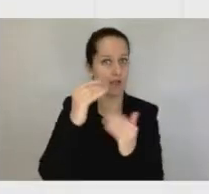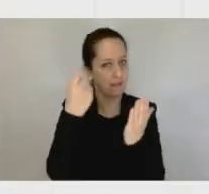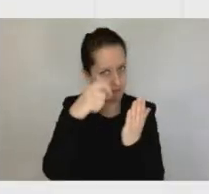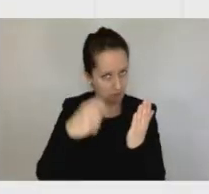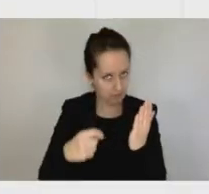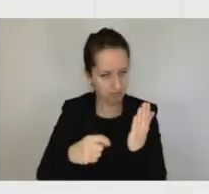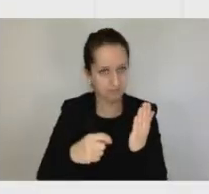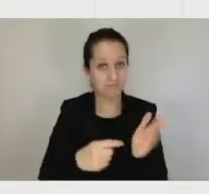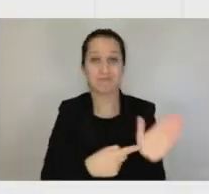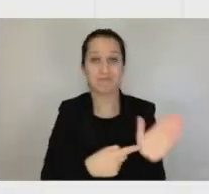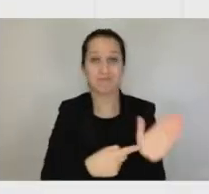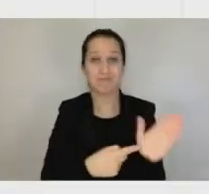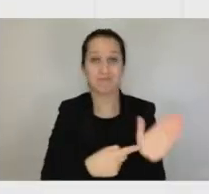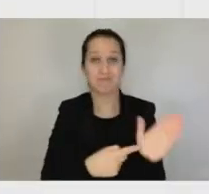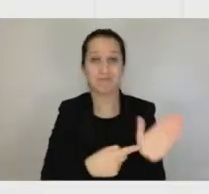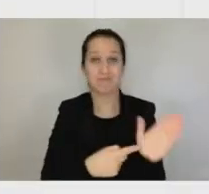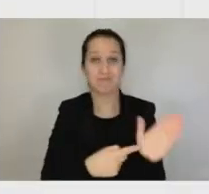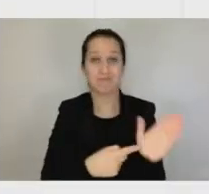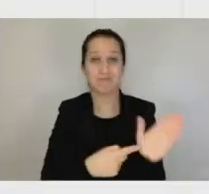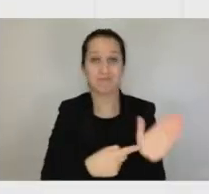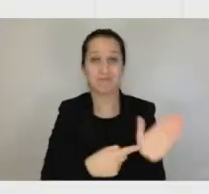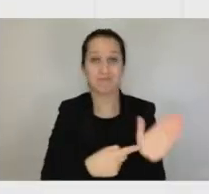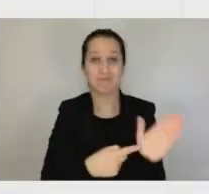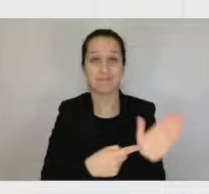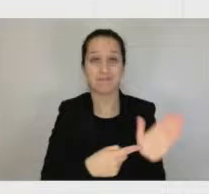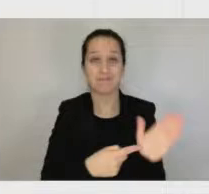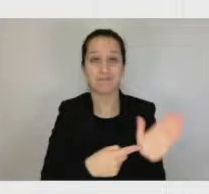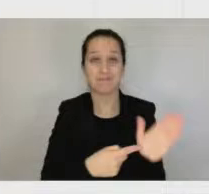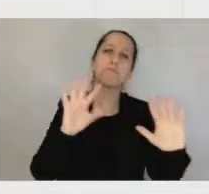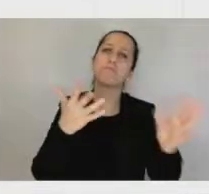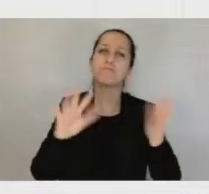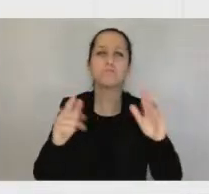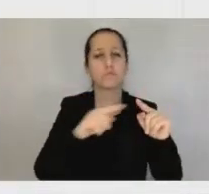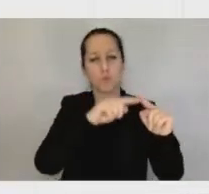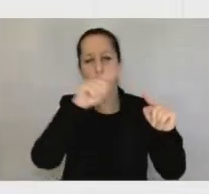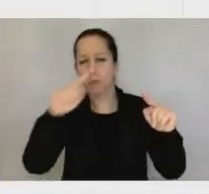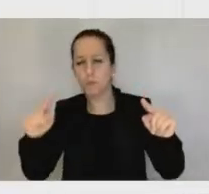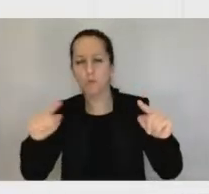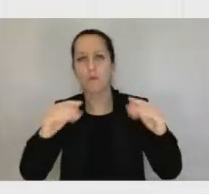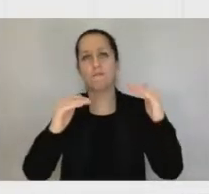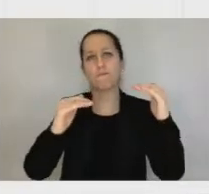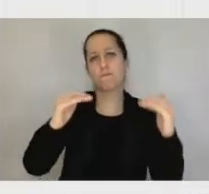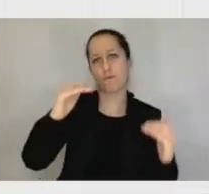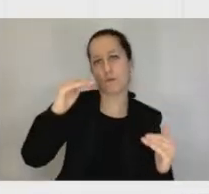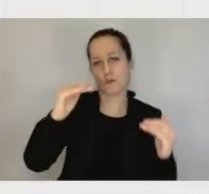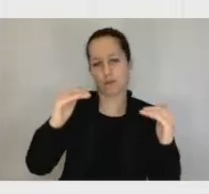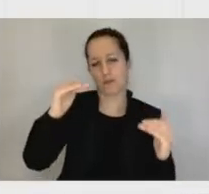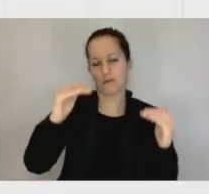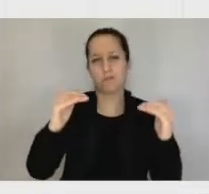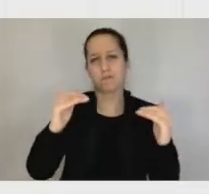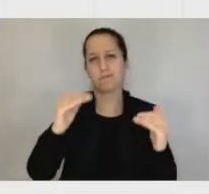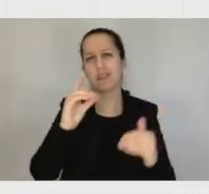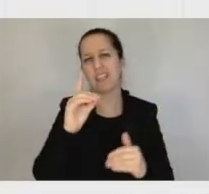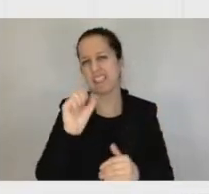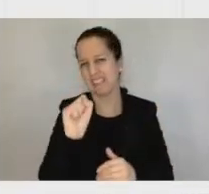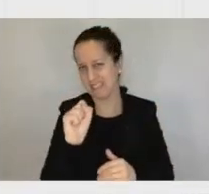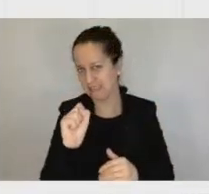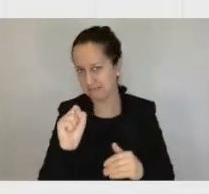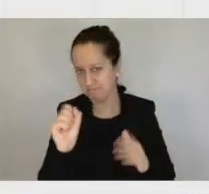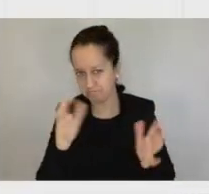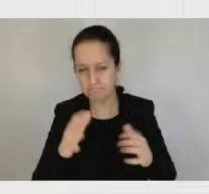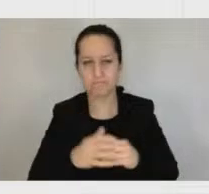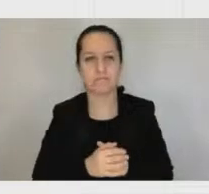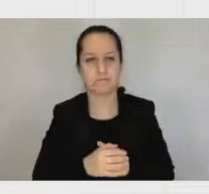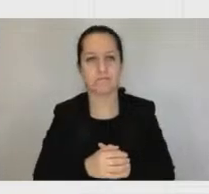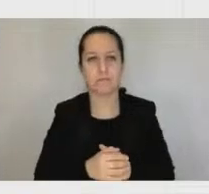get these results, here we see the average results and the standard deviation that would be the inequality.